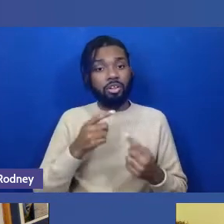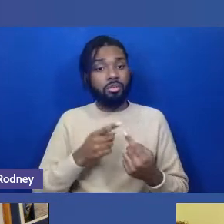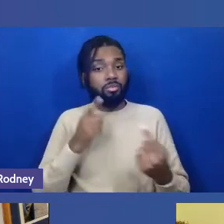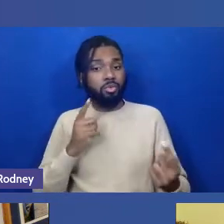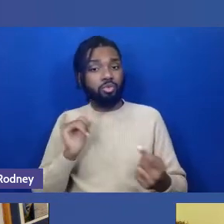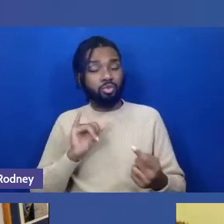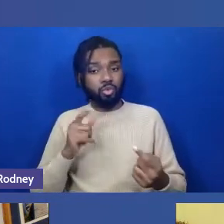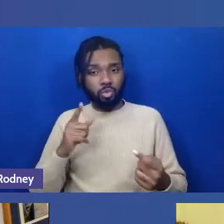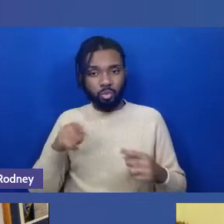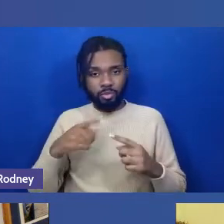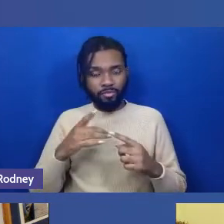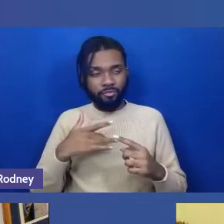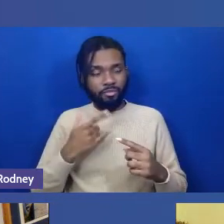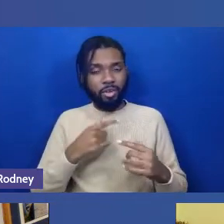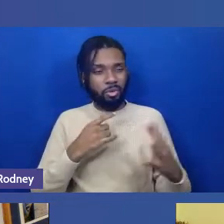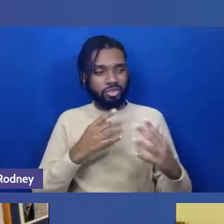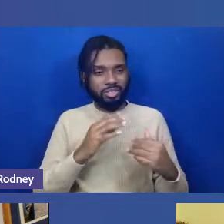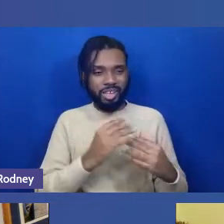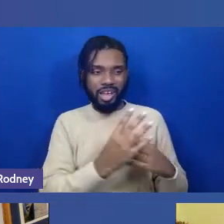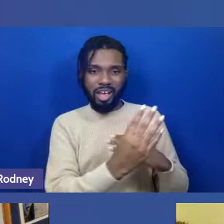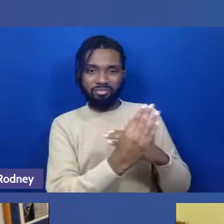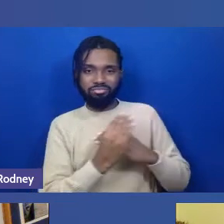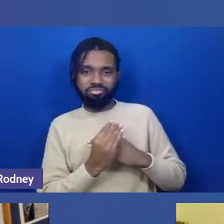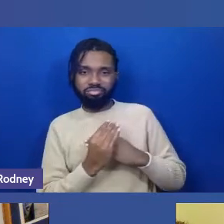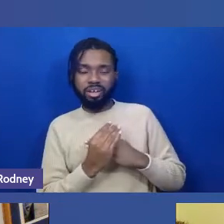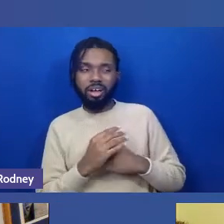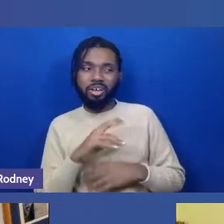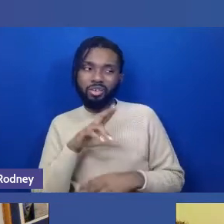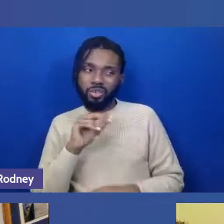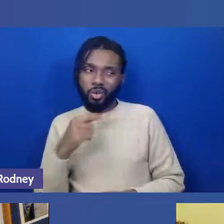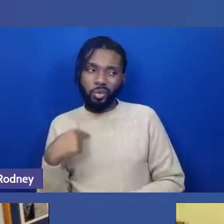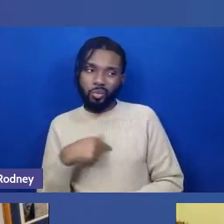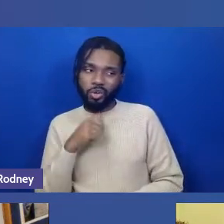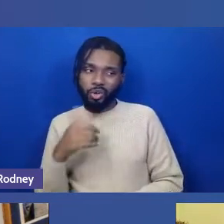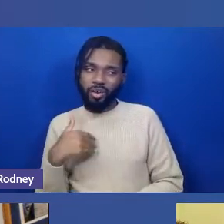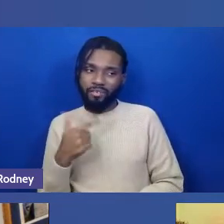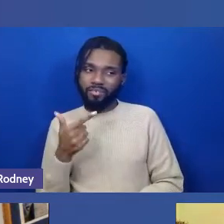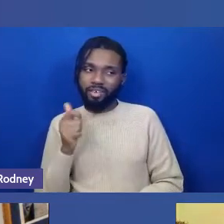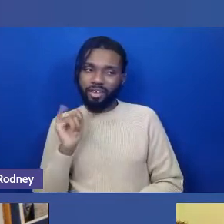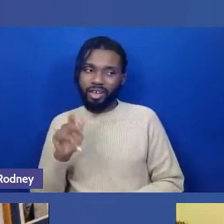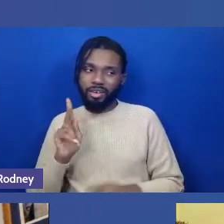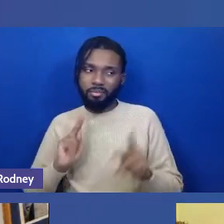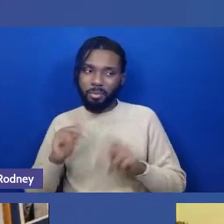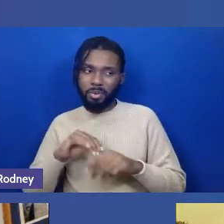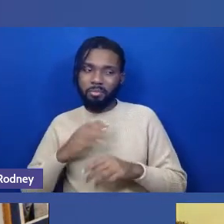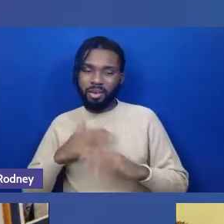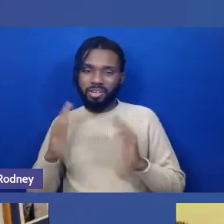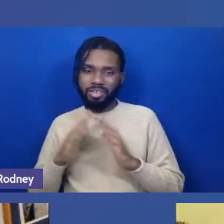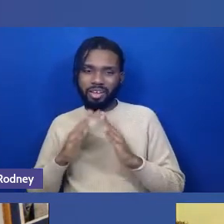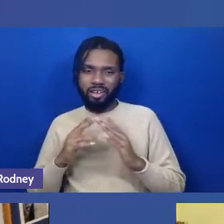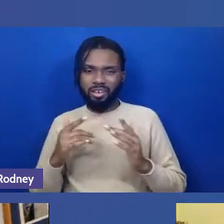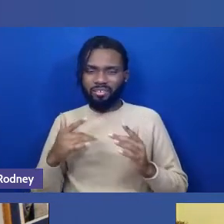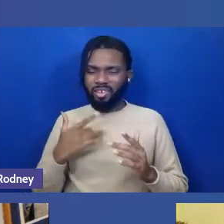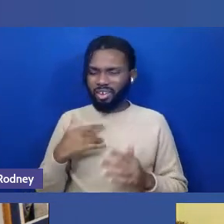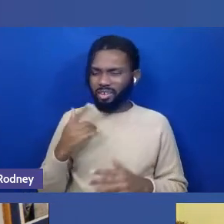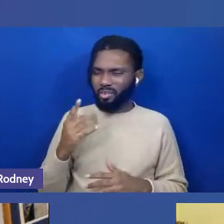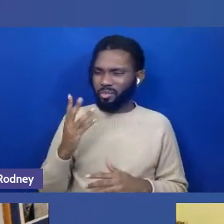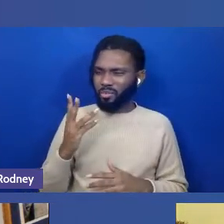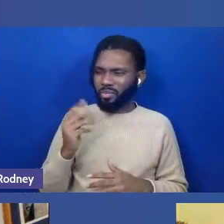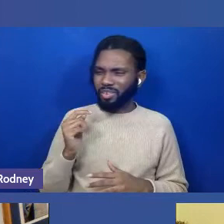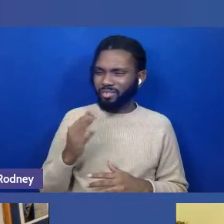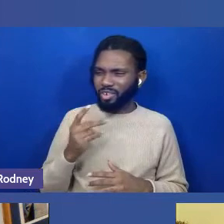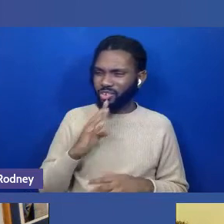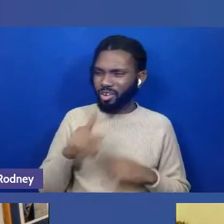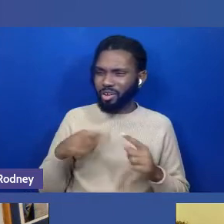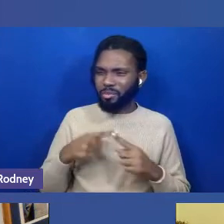like, yeah, no, we don't have gay people in my town, you know. And it's like, what the fuck are you talking about, you know what I mean? Like,